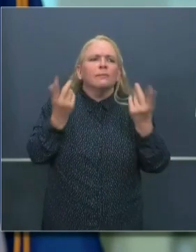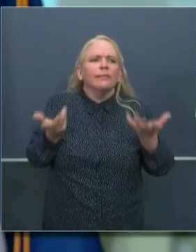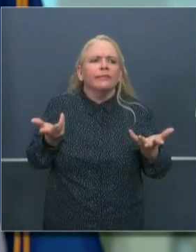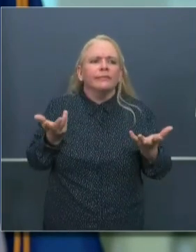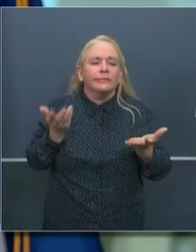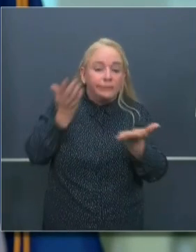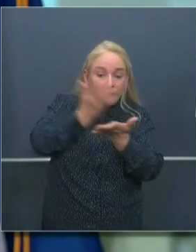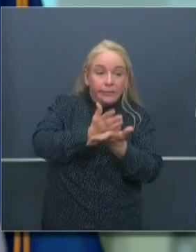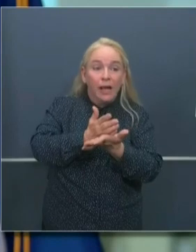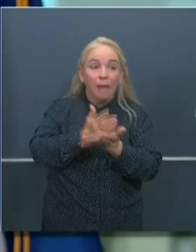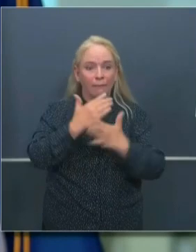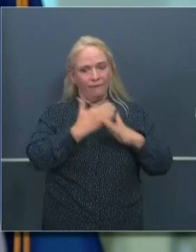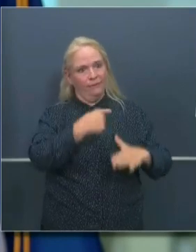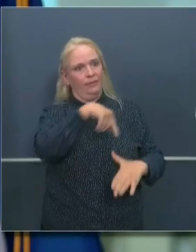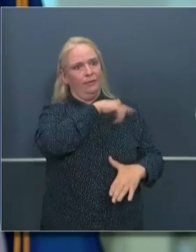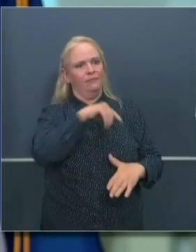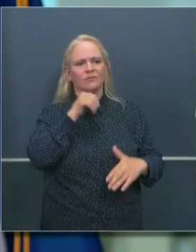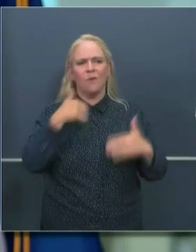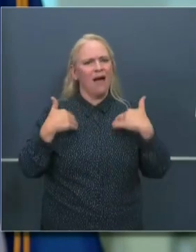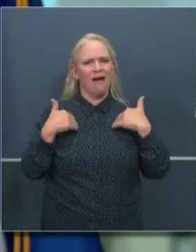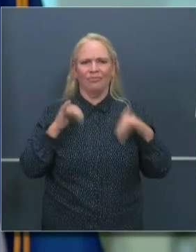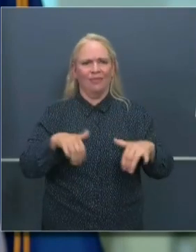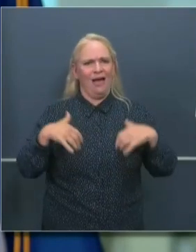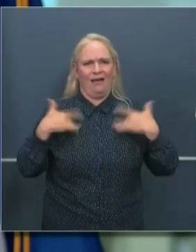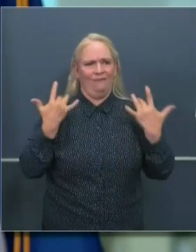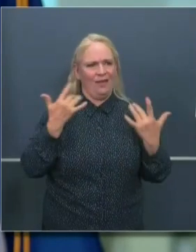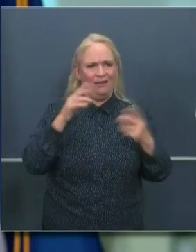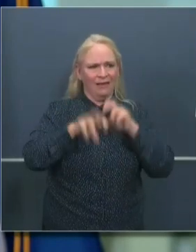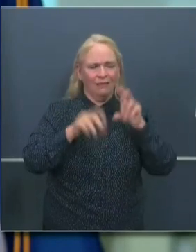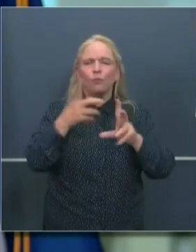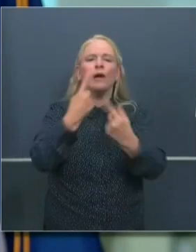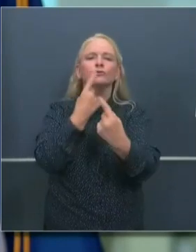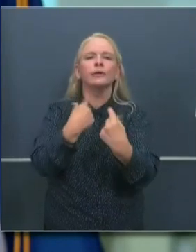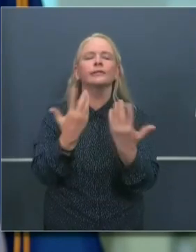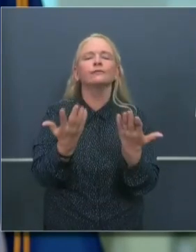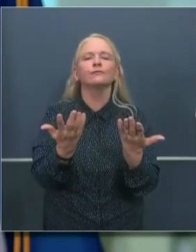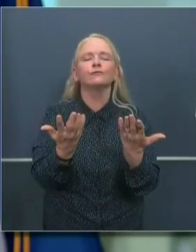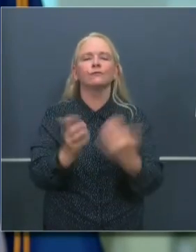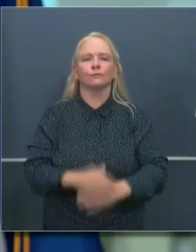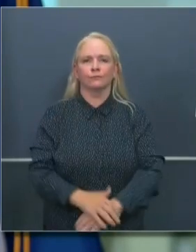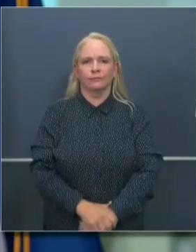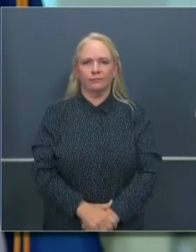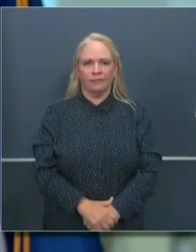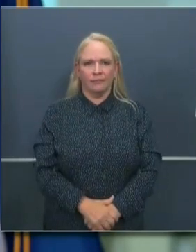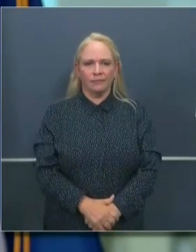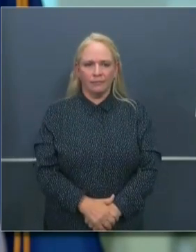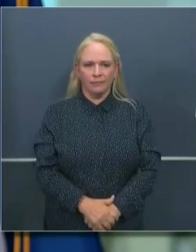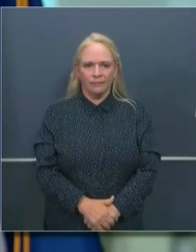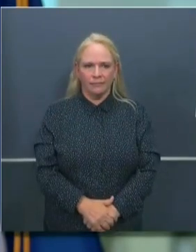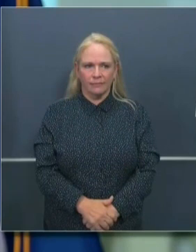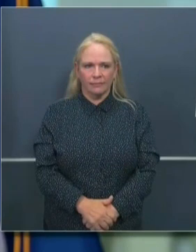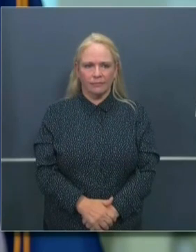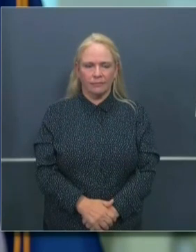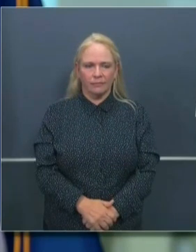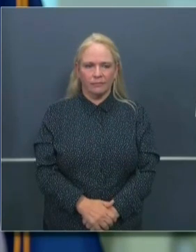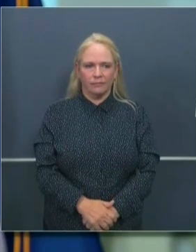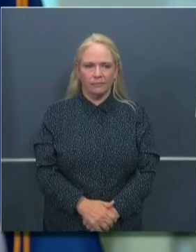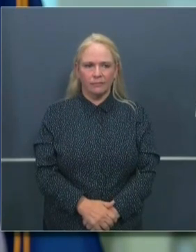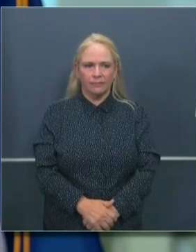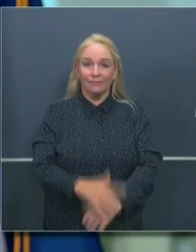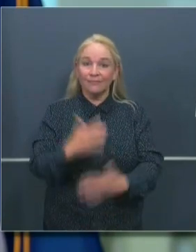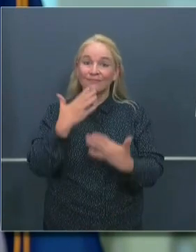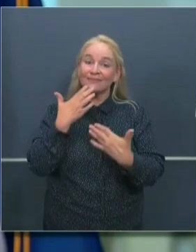events? Enforce, basically. What's your answer? Thank you, Carla, for the question. It's an opportunity again